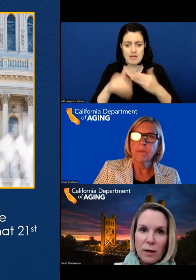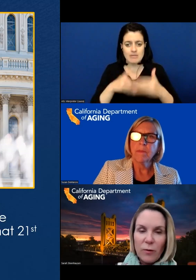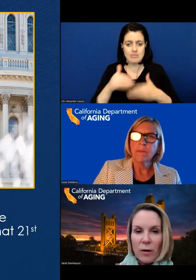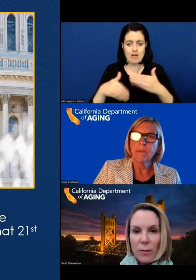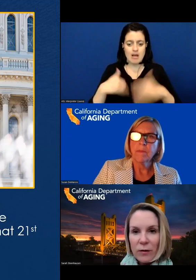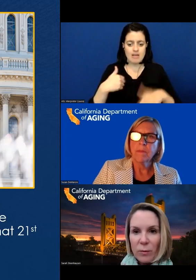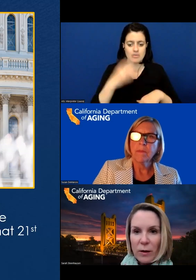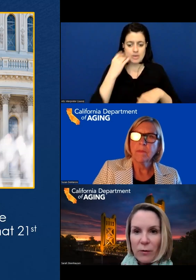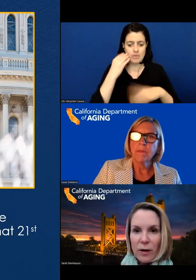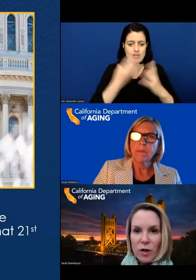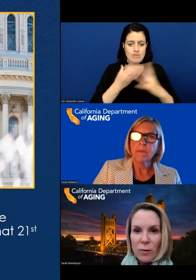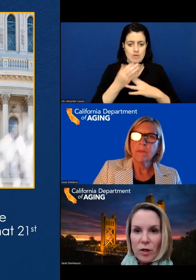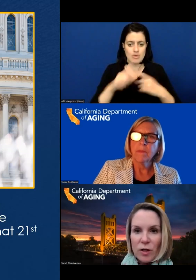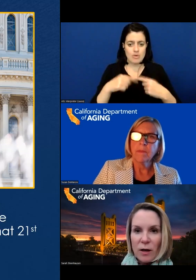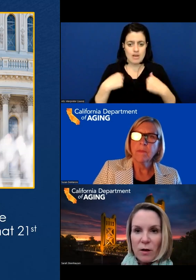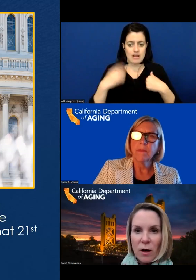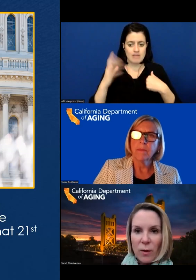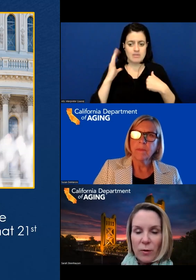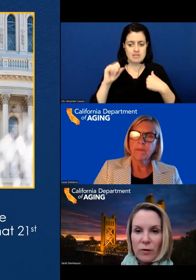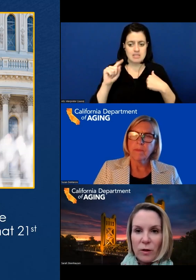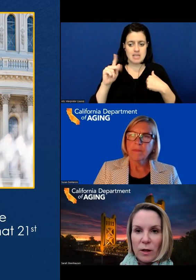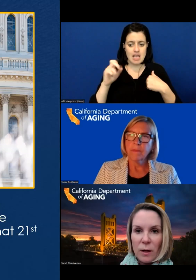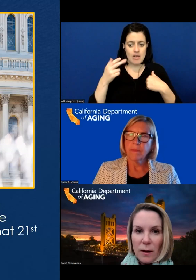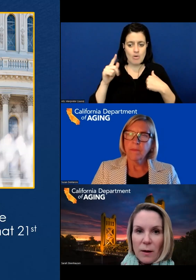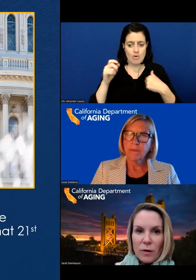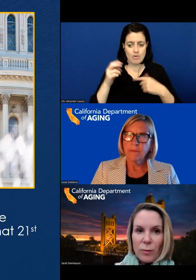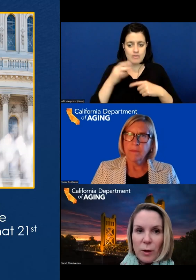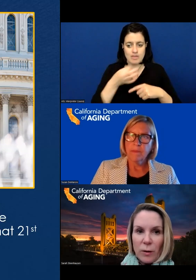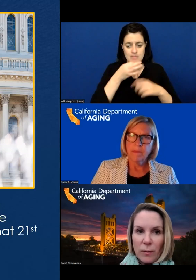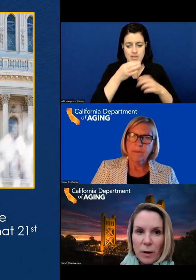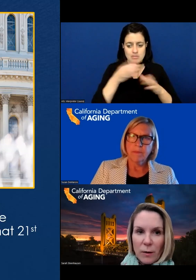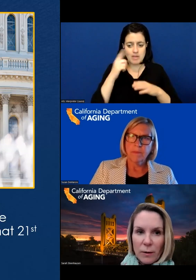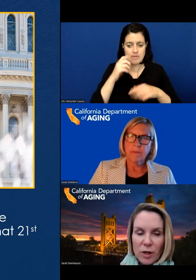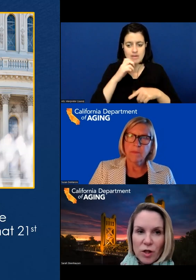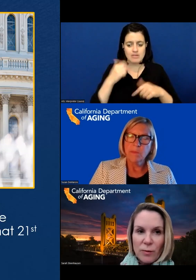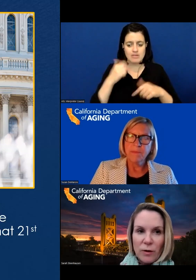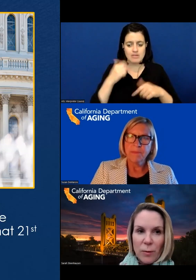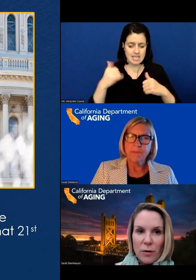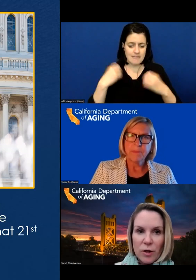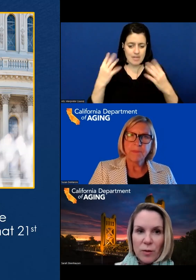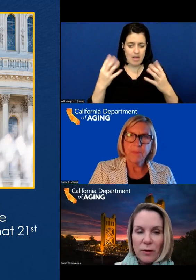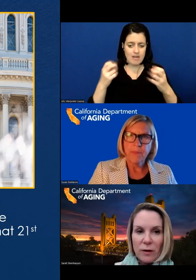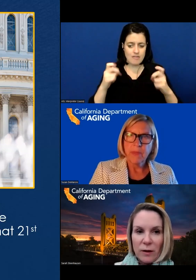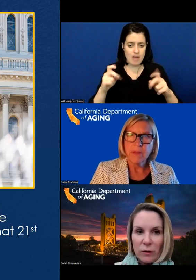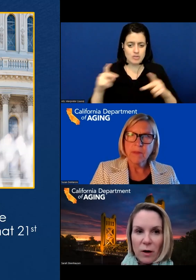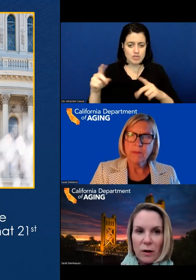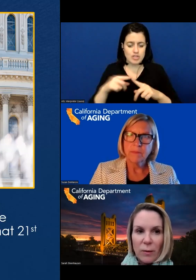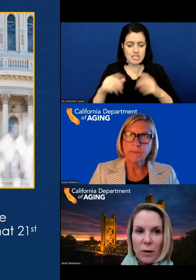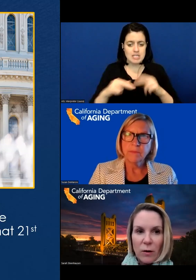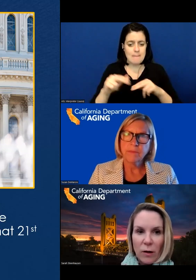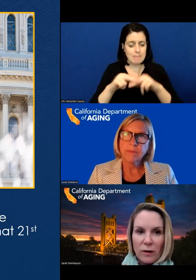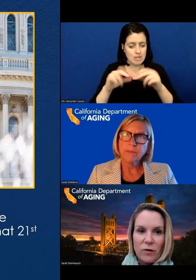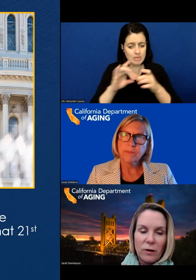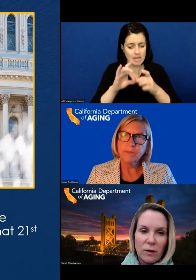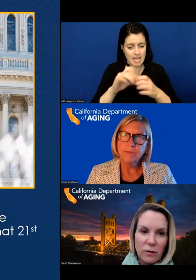stakeholder as part of the master plan for aging. We just had a lot of opportunity to build our relationships and our partnerships, as Andy was talking